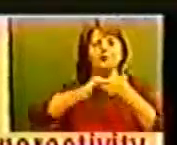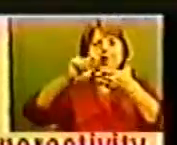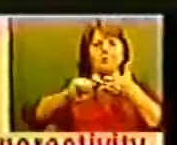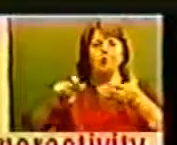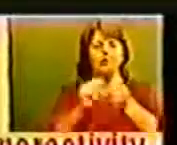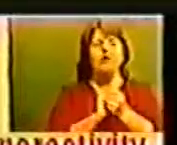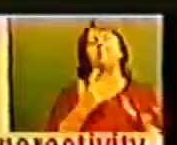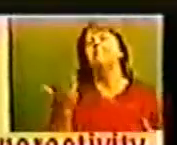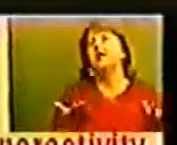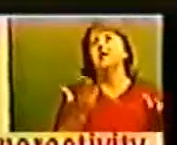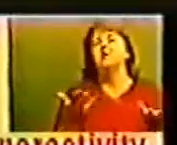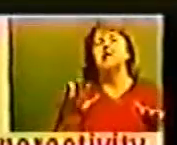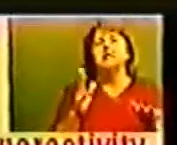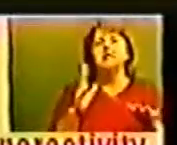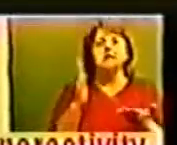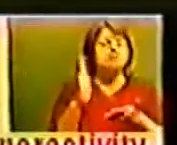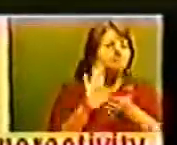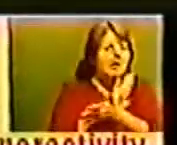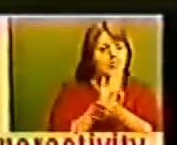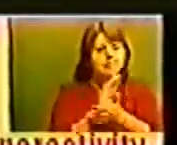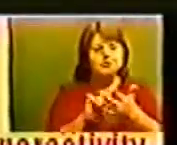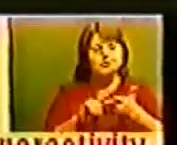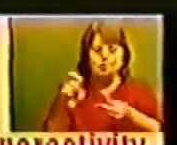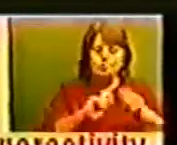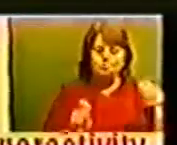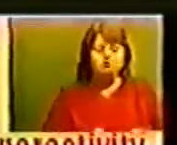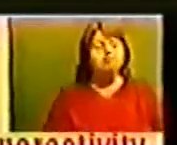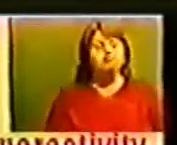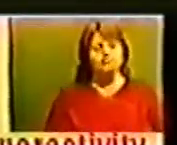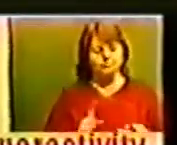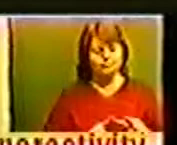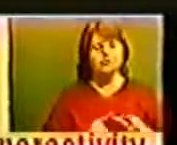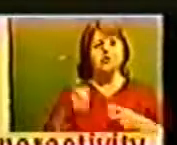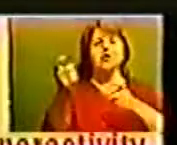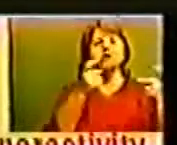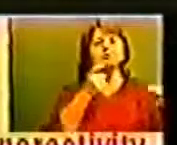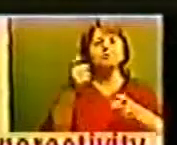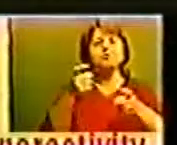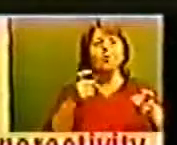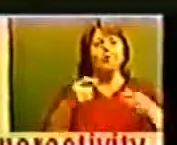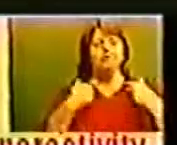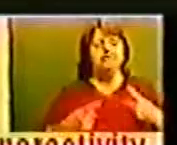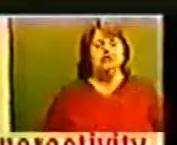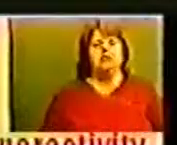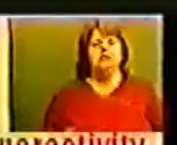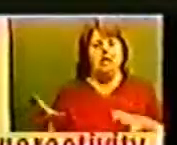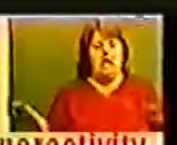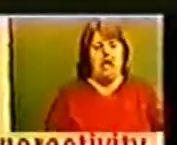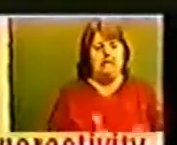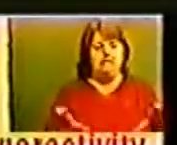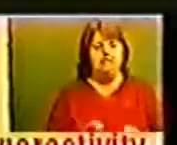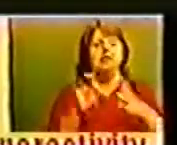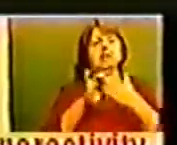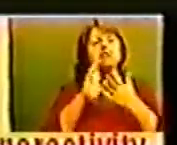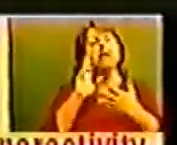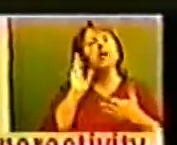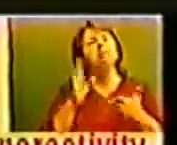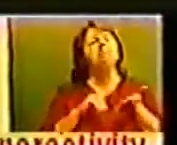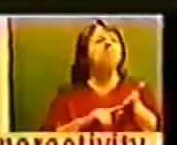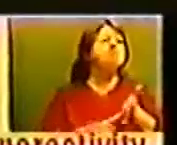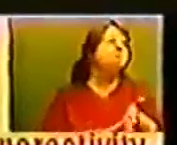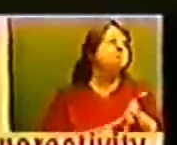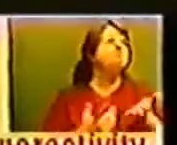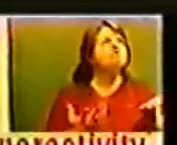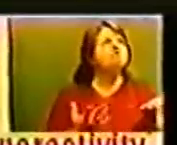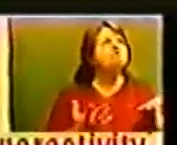maybe some materials that they can hold in their hand and manipulate. Controlled physical activity. This would, for example,